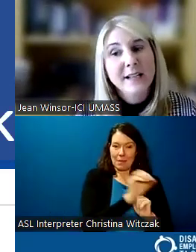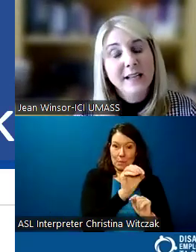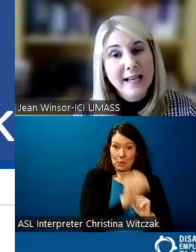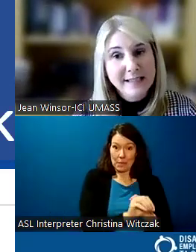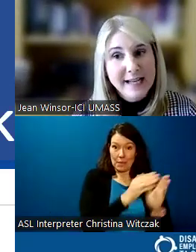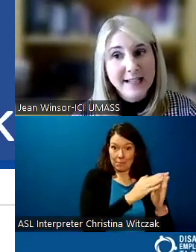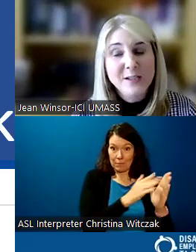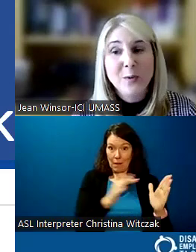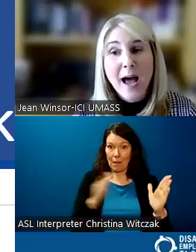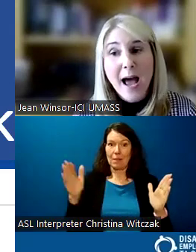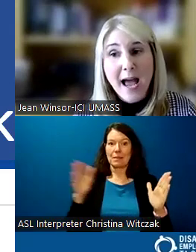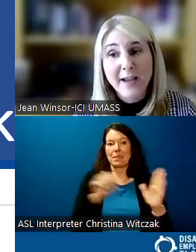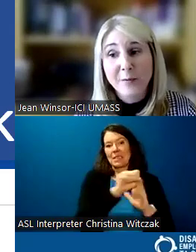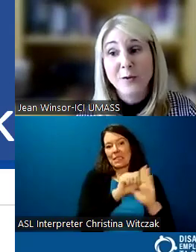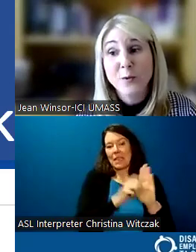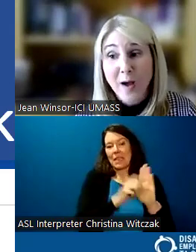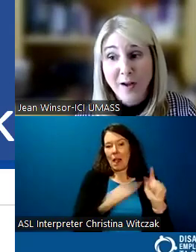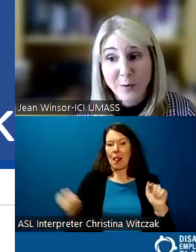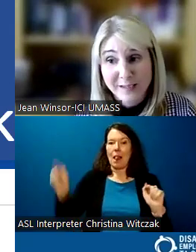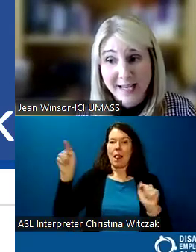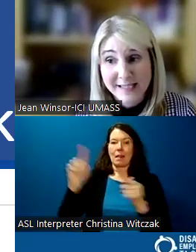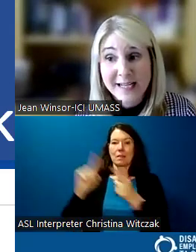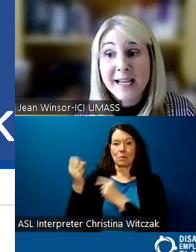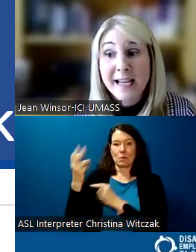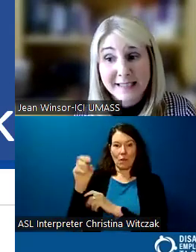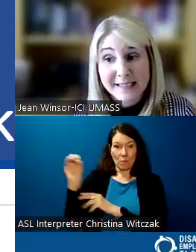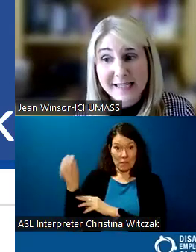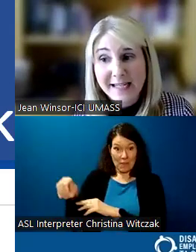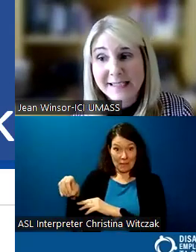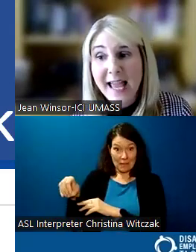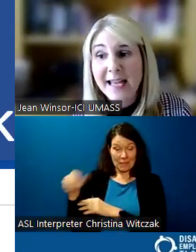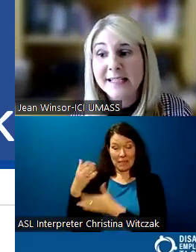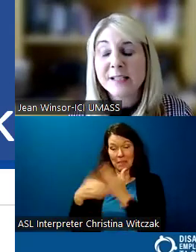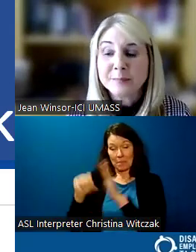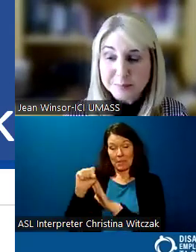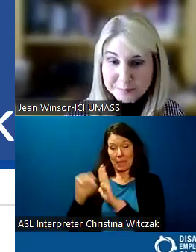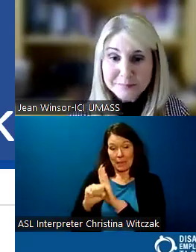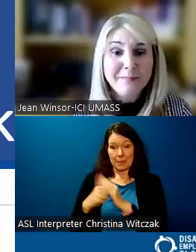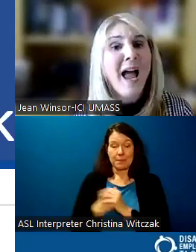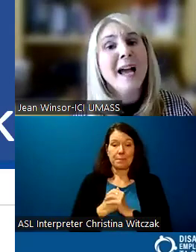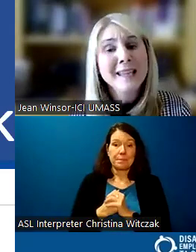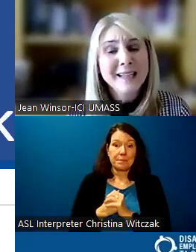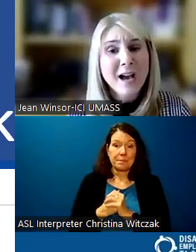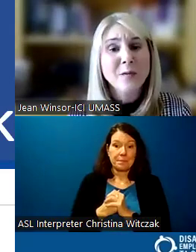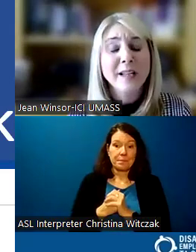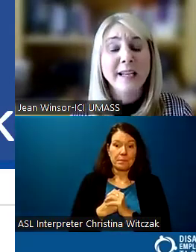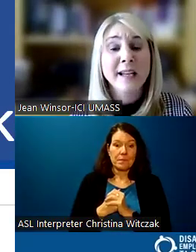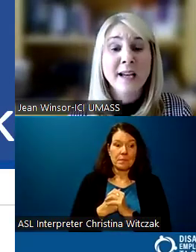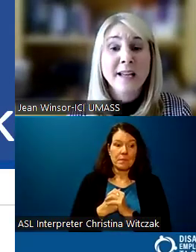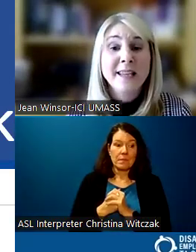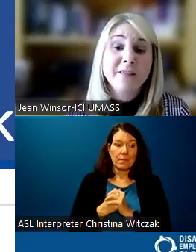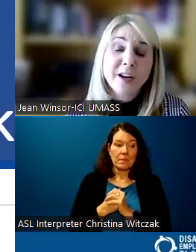2.89% in states to a high of about 12% in states. And I think that